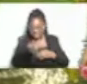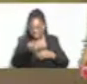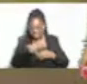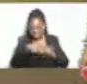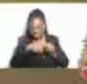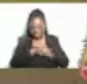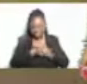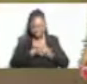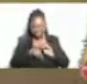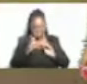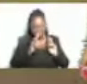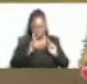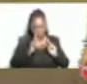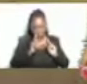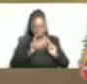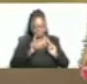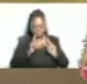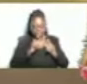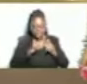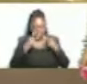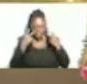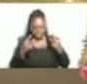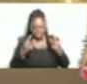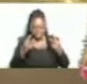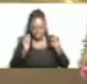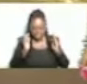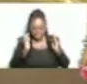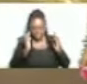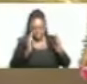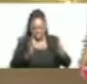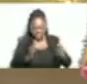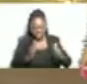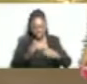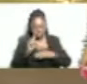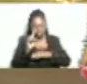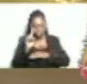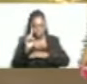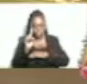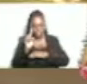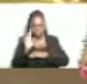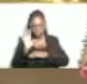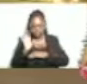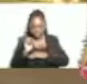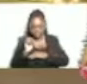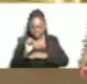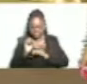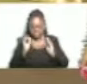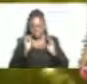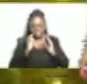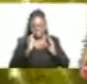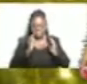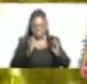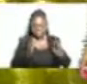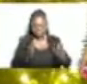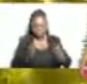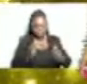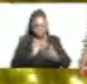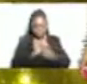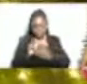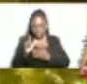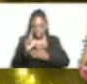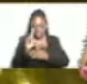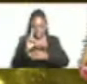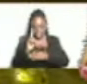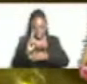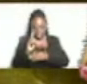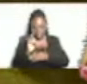tree. What you will see behind you is basically 2 150-foot tunnels. And those tunnels are all done in LED.